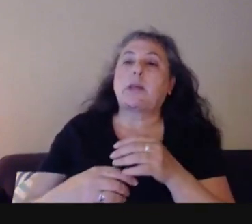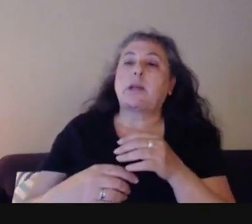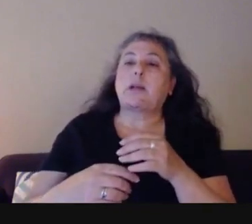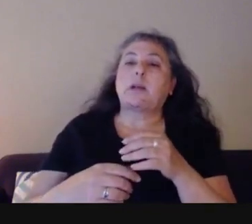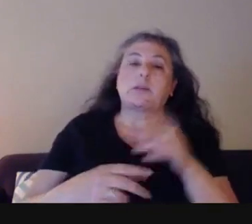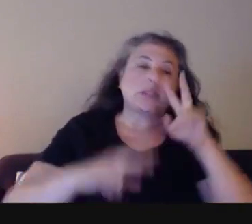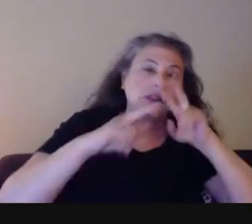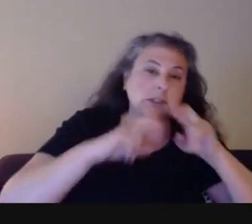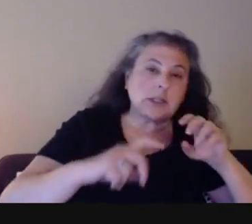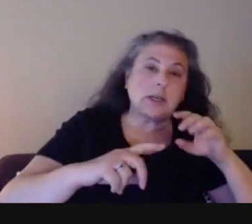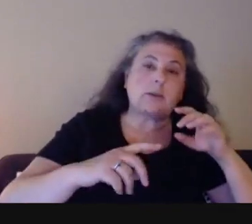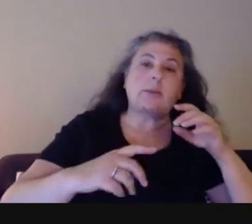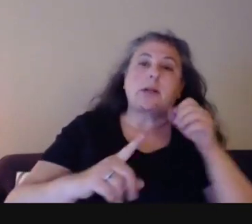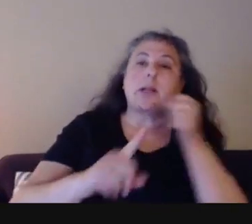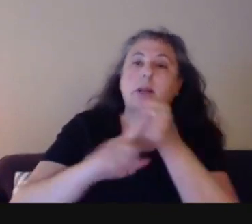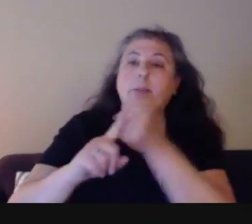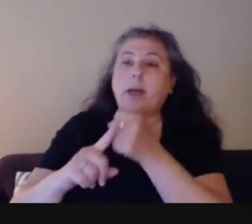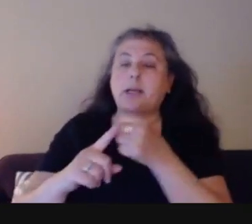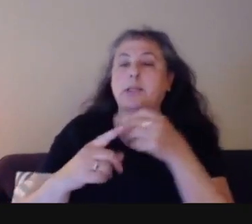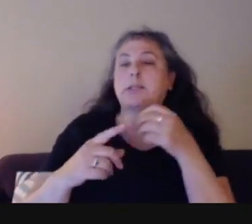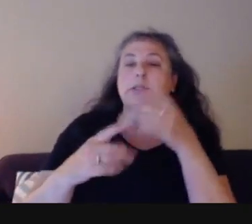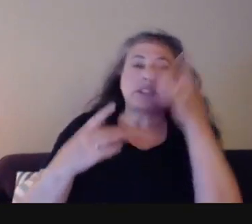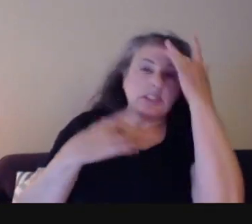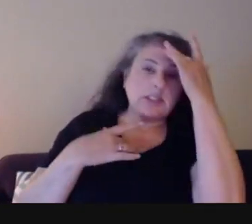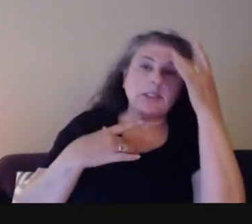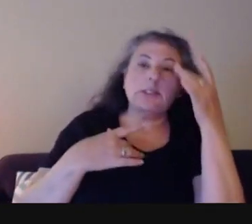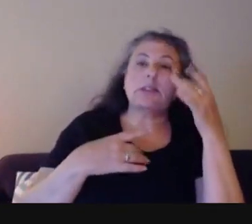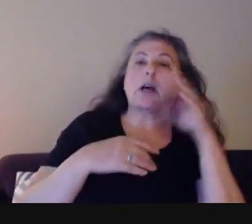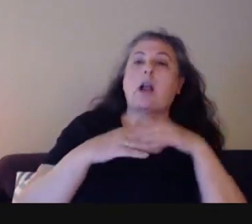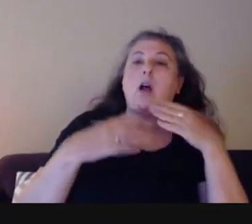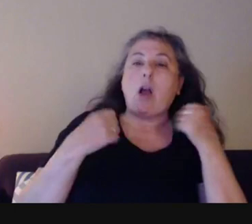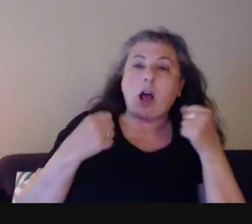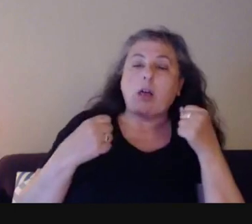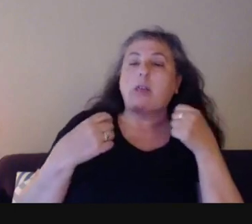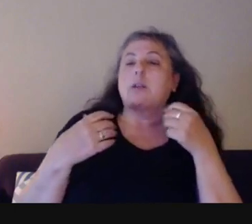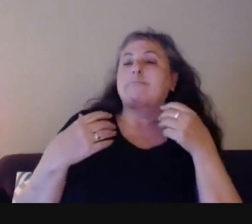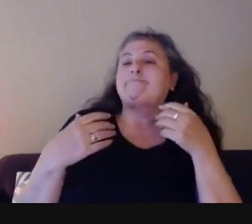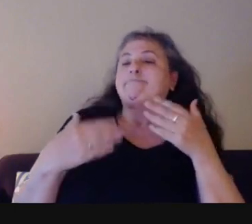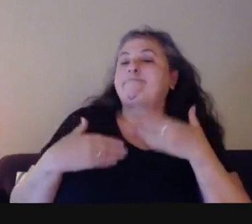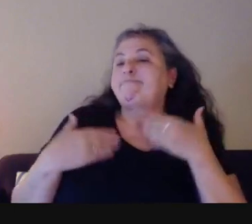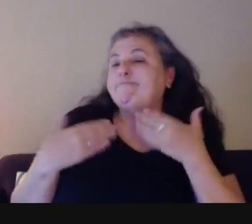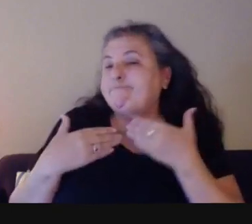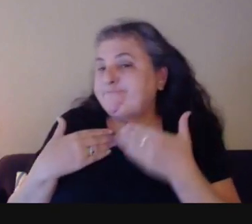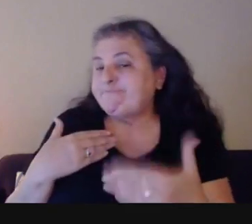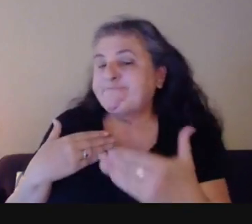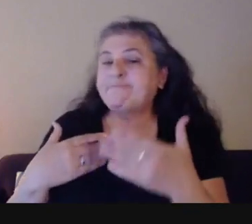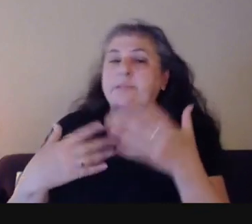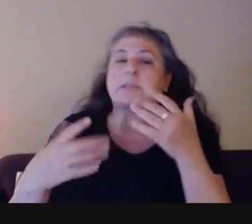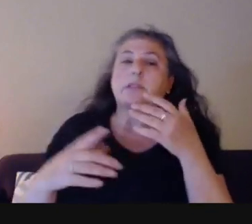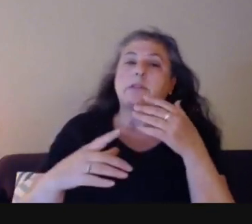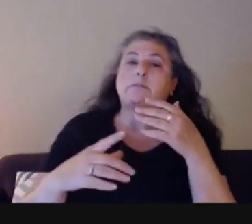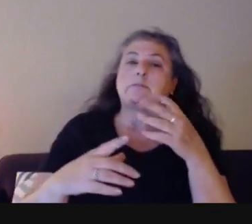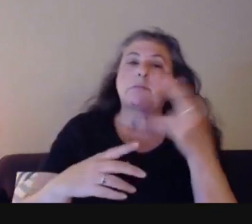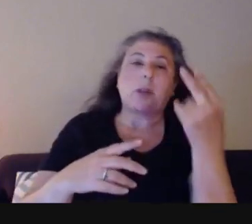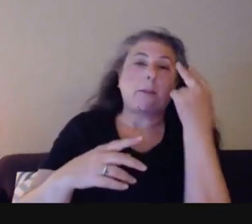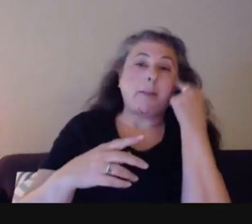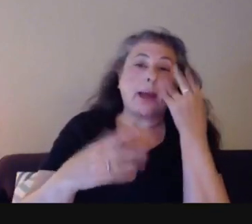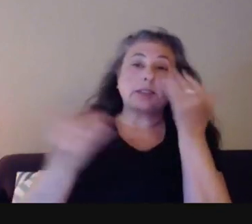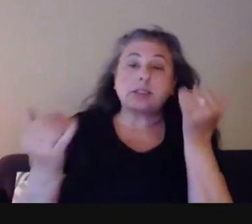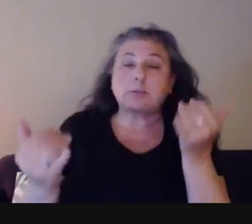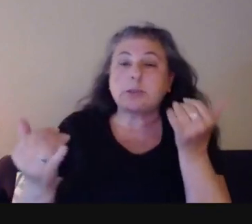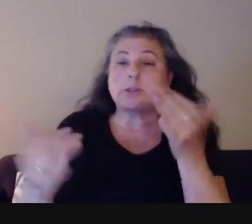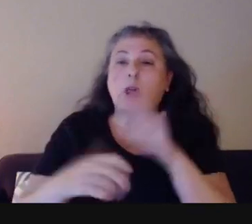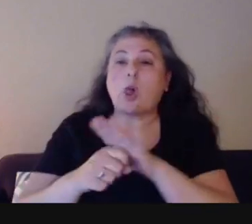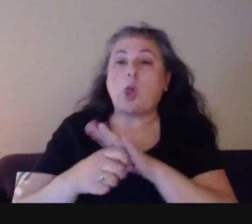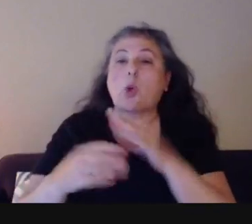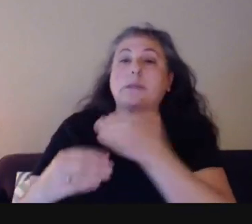has had on our health and well-being, the exhibit highlights particular instances in the past as well as the present where local citizens came together